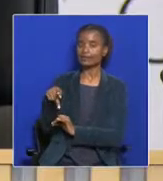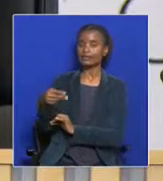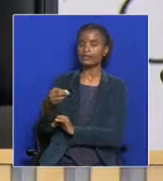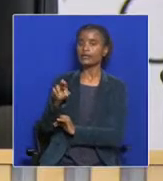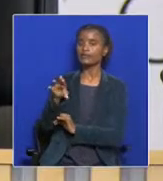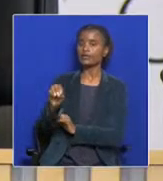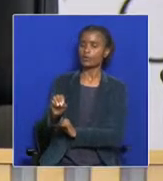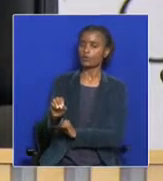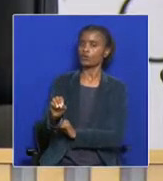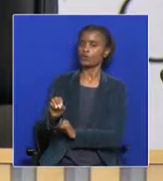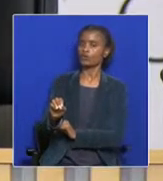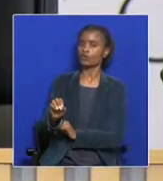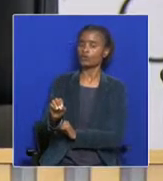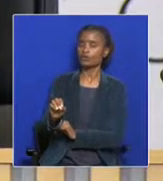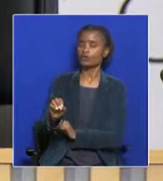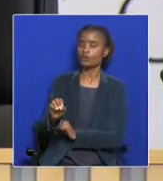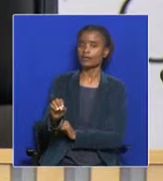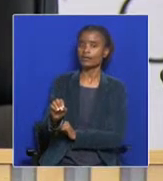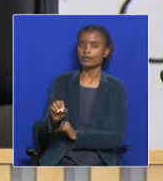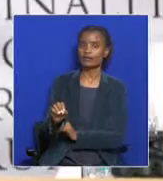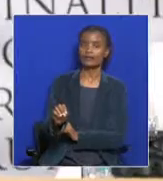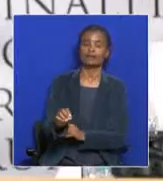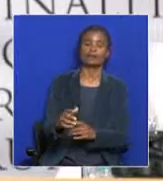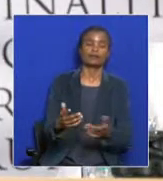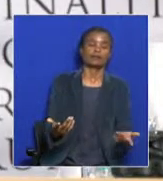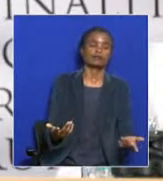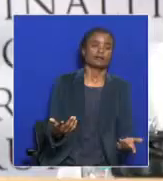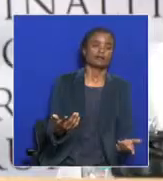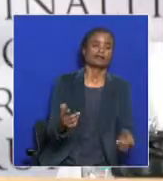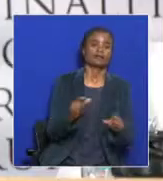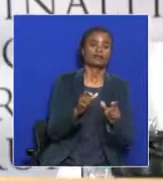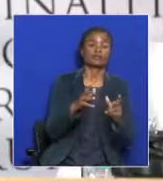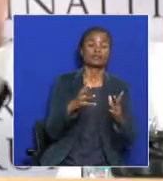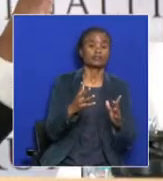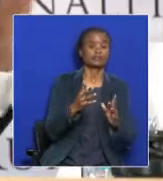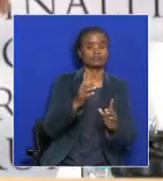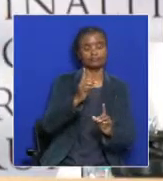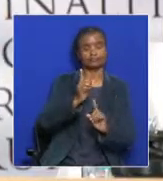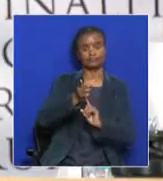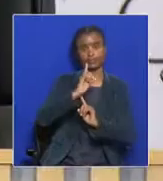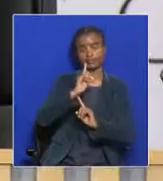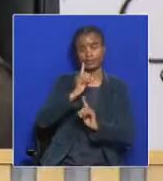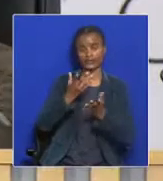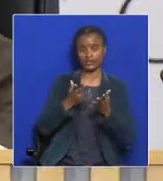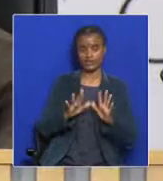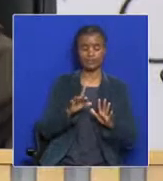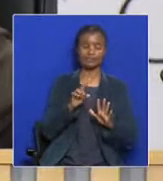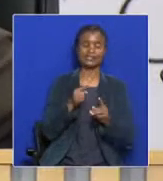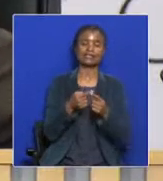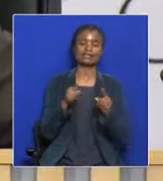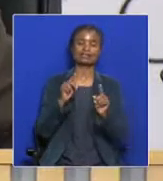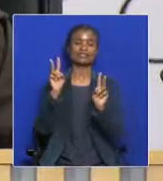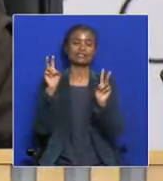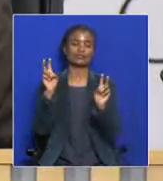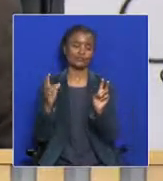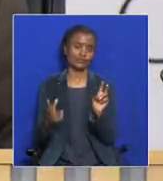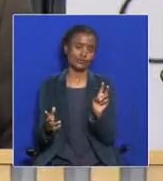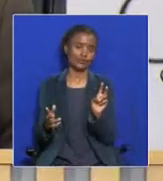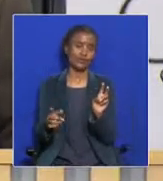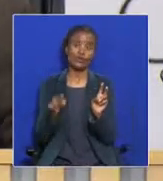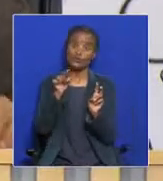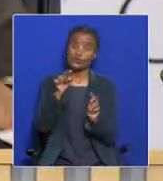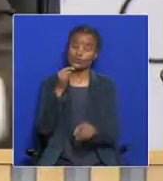I've been reprimanded for it, Commissioner. But No, that was a different issue. I'm raising a completely different issue now. When you say you exhausted